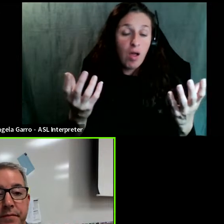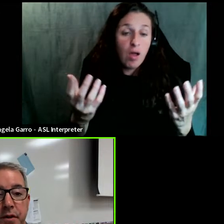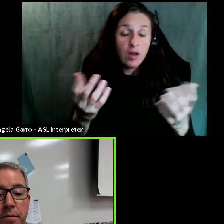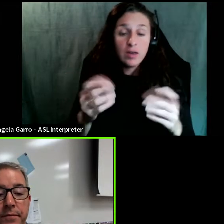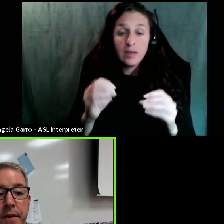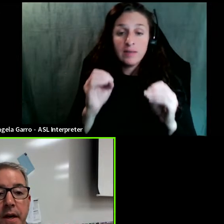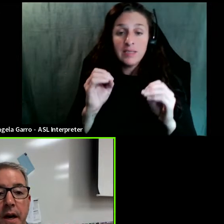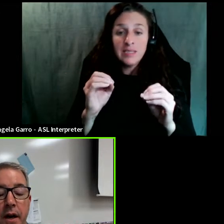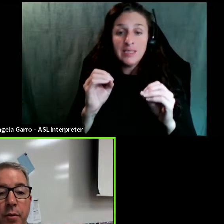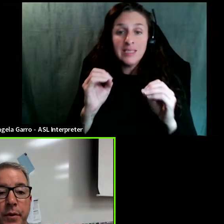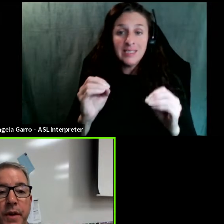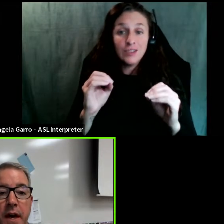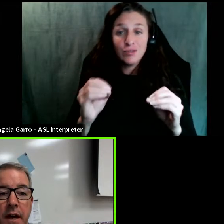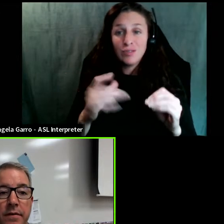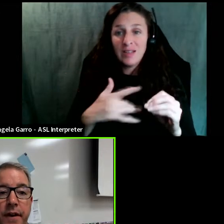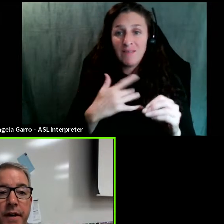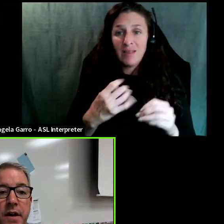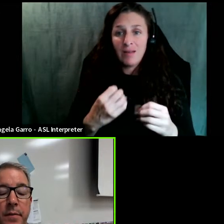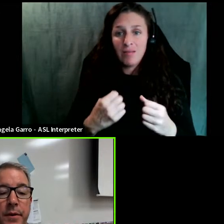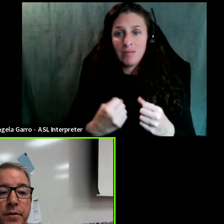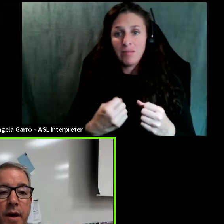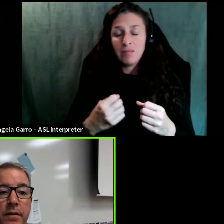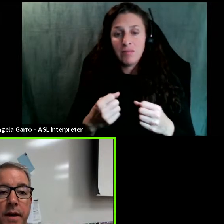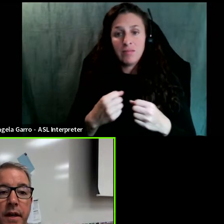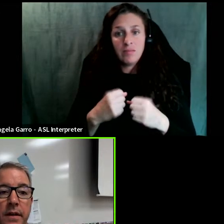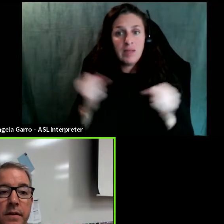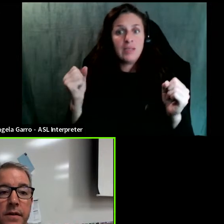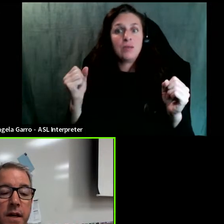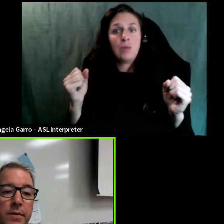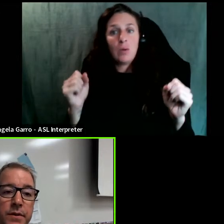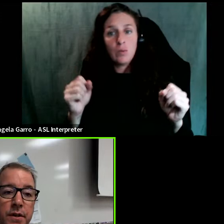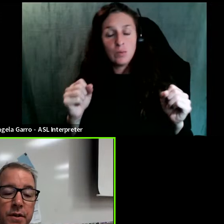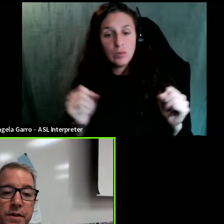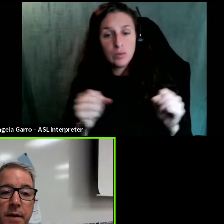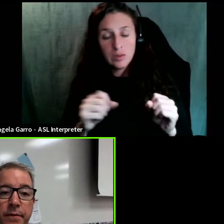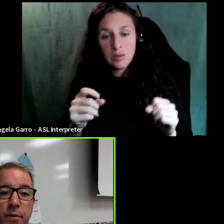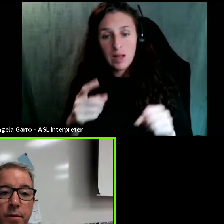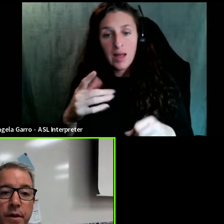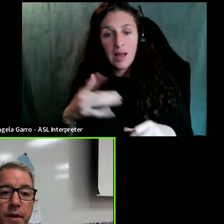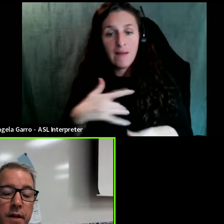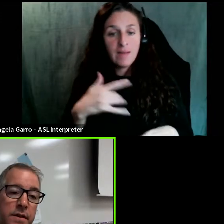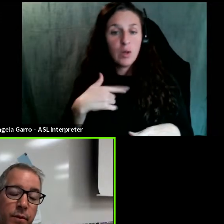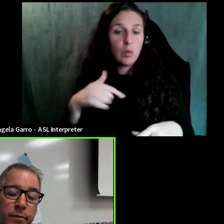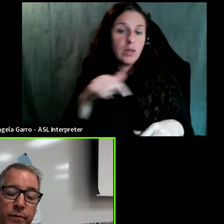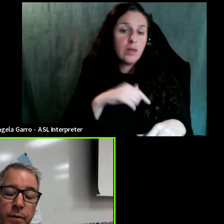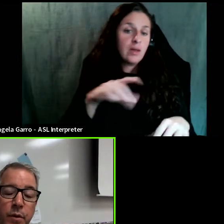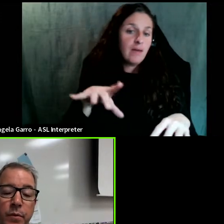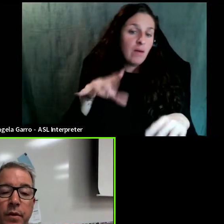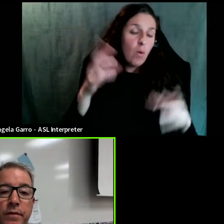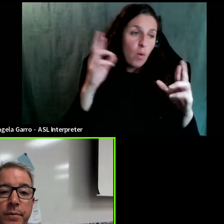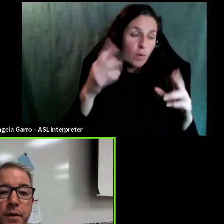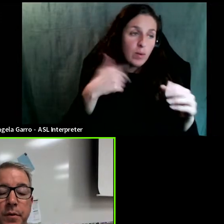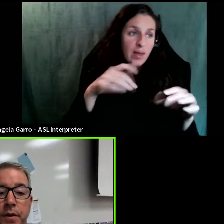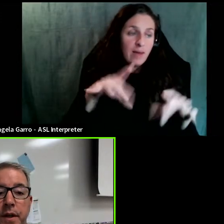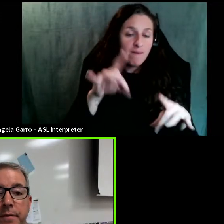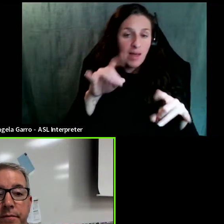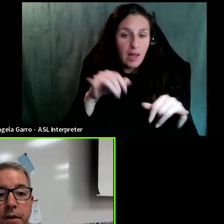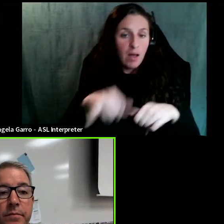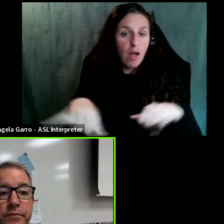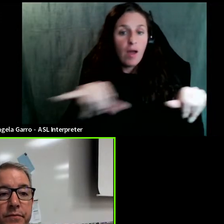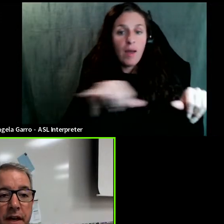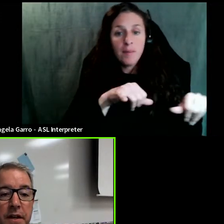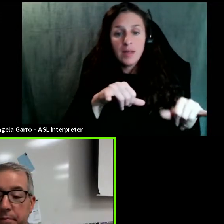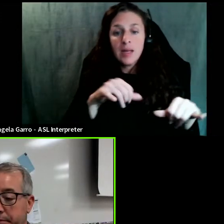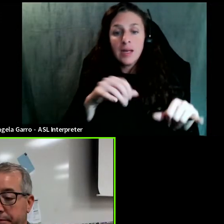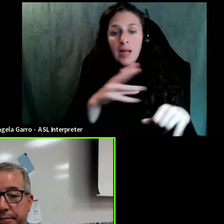exposed. So I hope that we can find common ground, and tonight was a good step forward, at least from what we heard from the community.